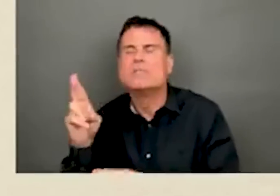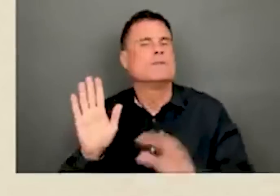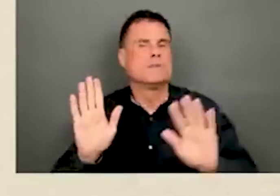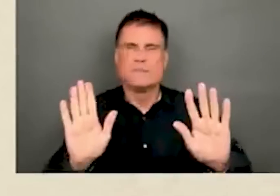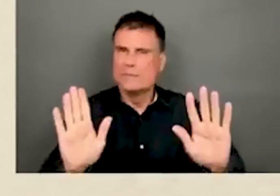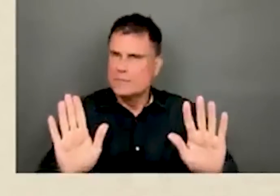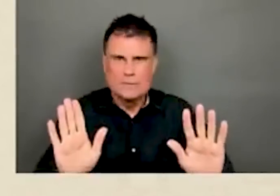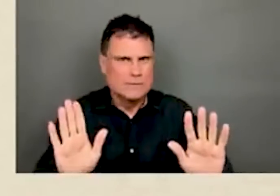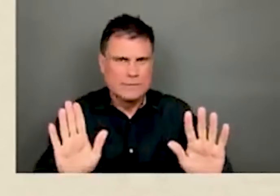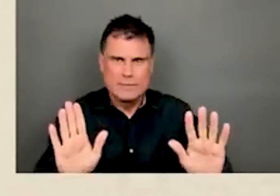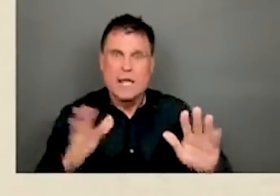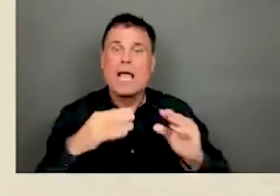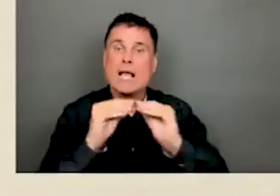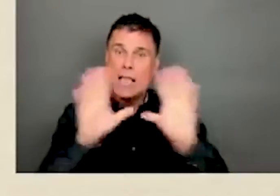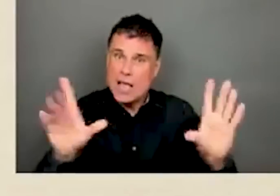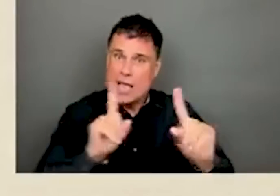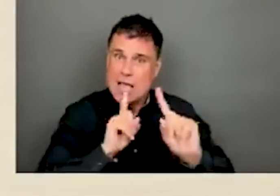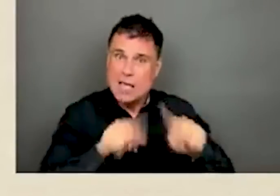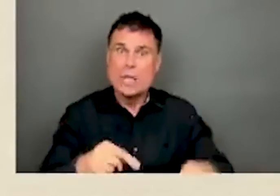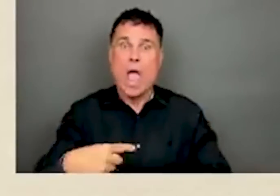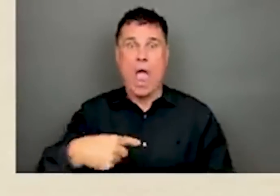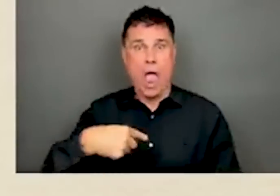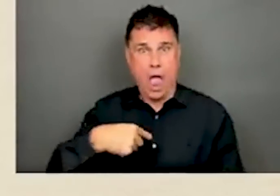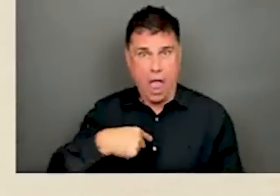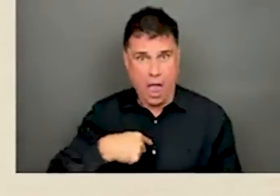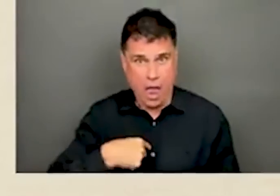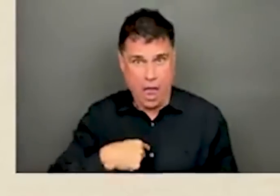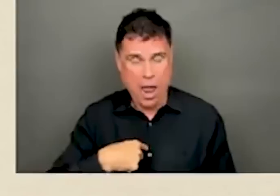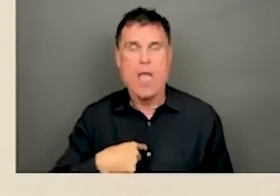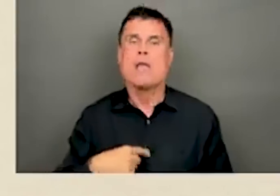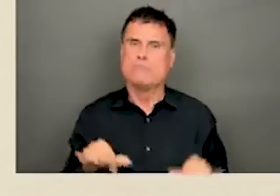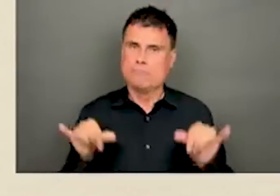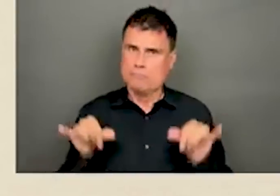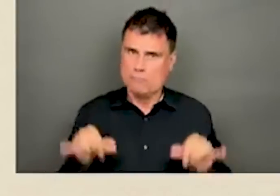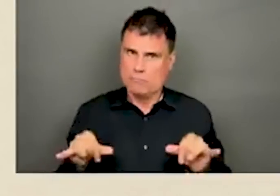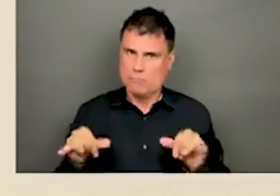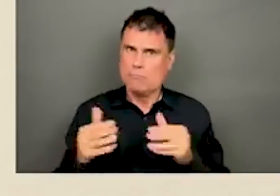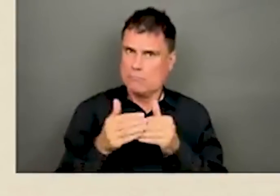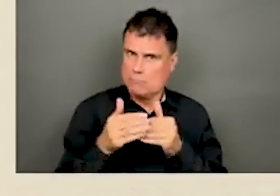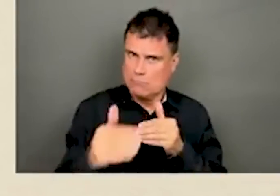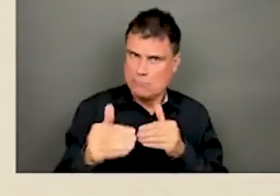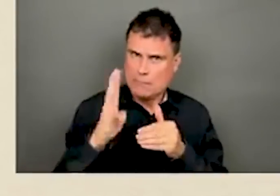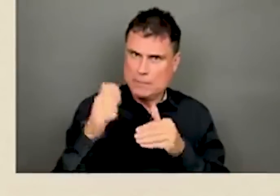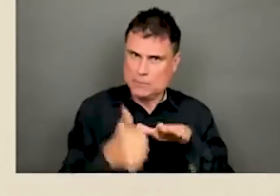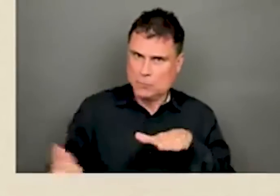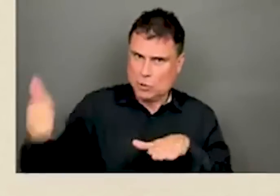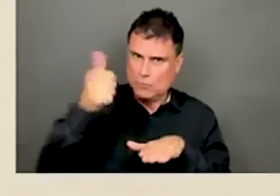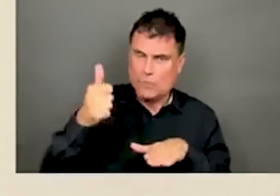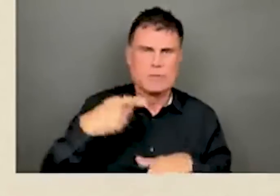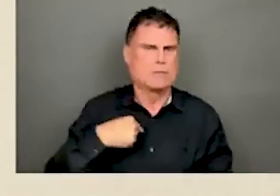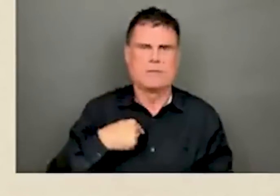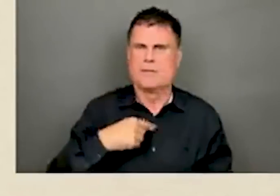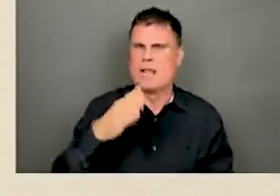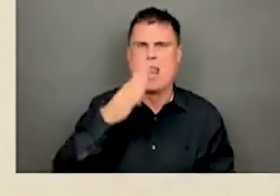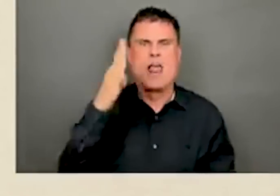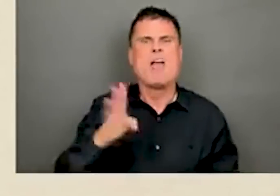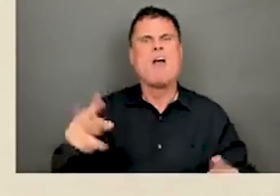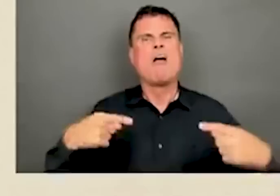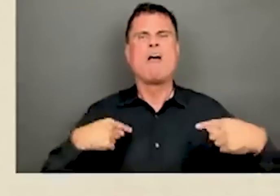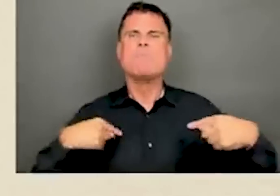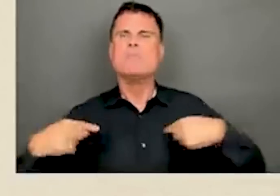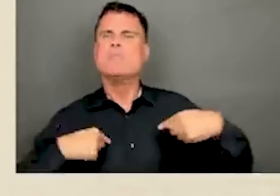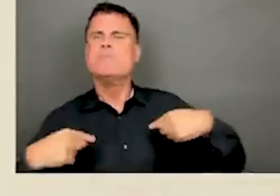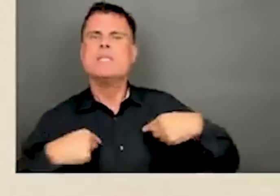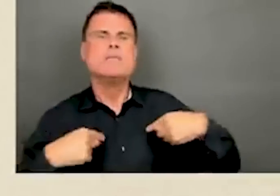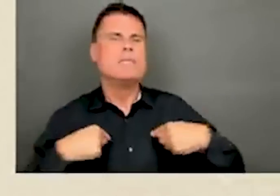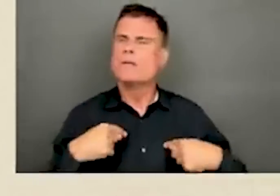back to what really matters, and that's the issues before British Columbians. This has never been about me. I have tried to make my leadership